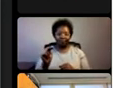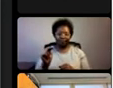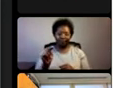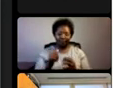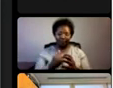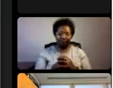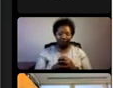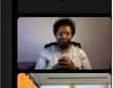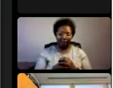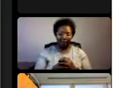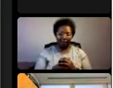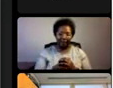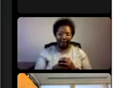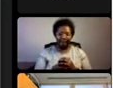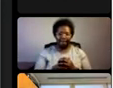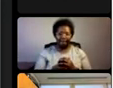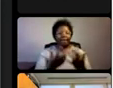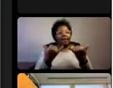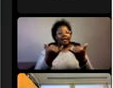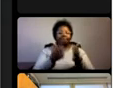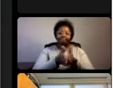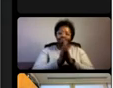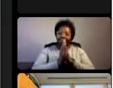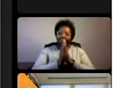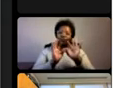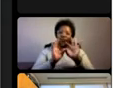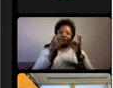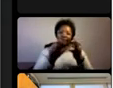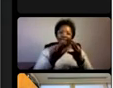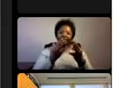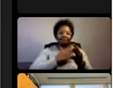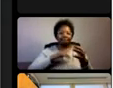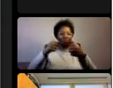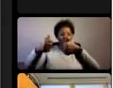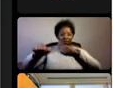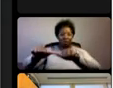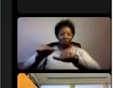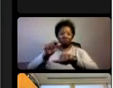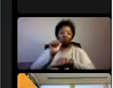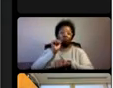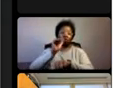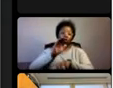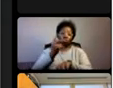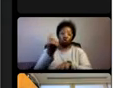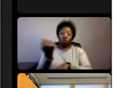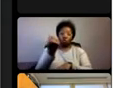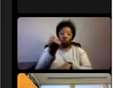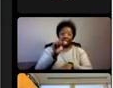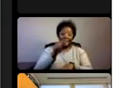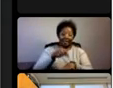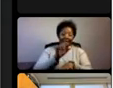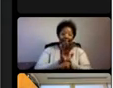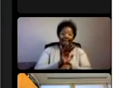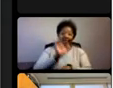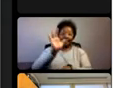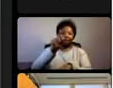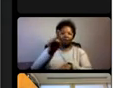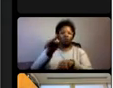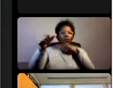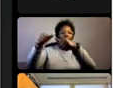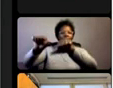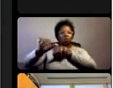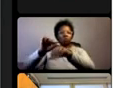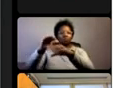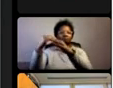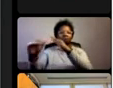dcps.dc.gov/safe return. We're asking that families do that by 5 p.m. on Tuesday, January the 4th.